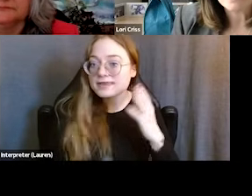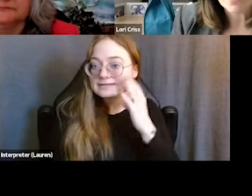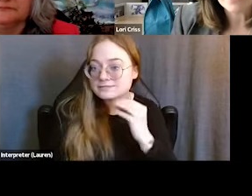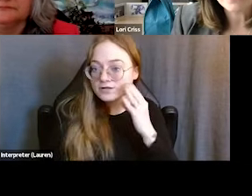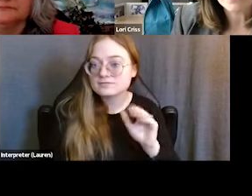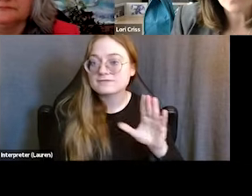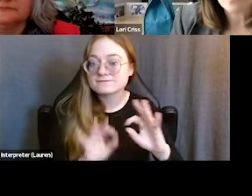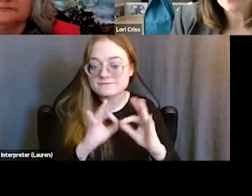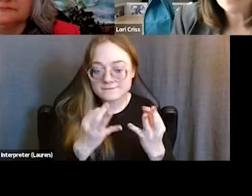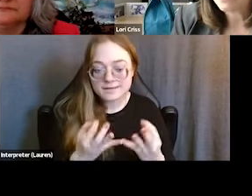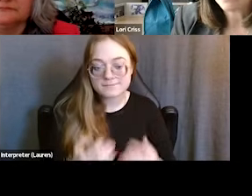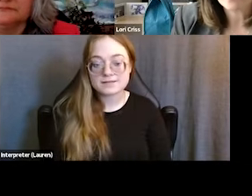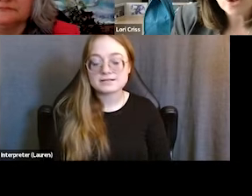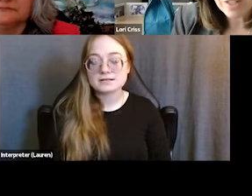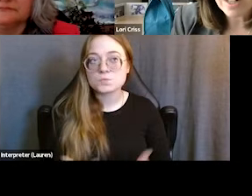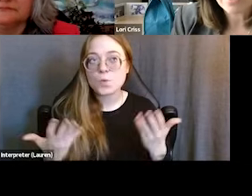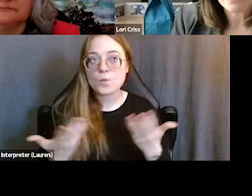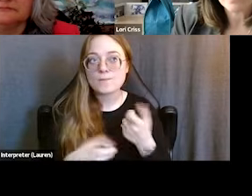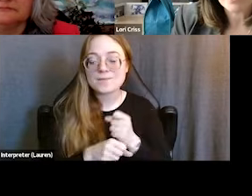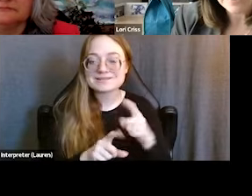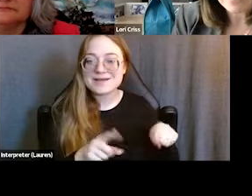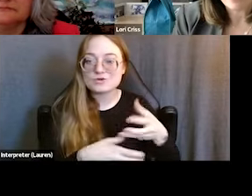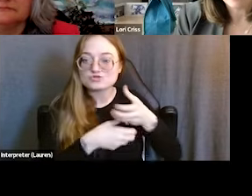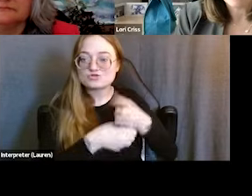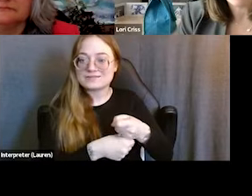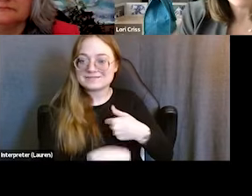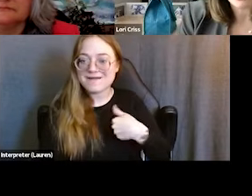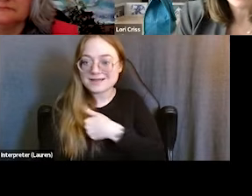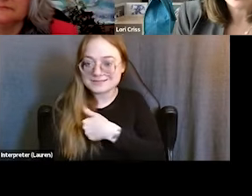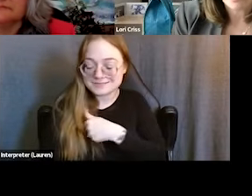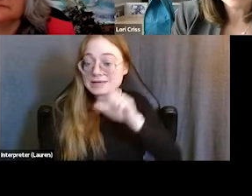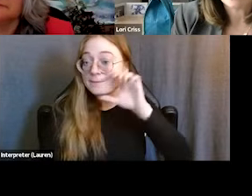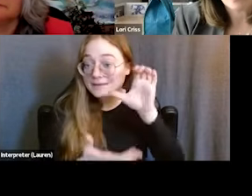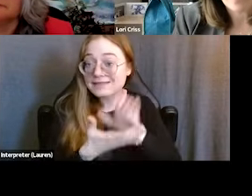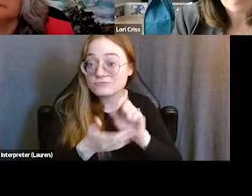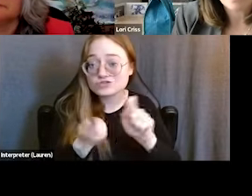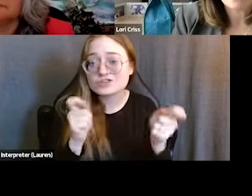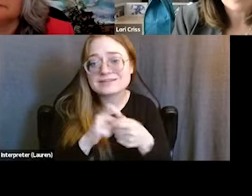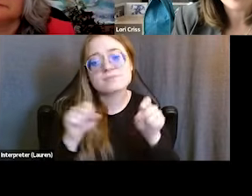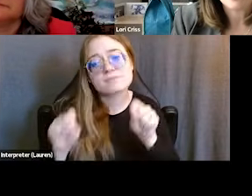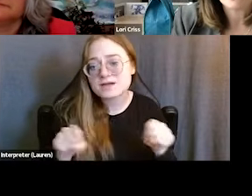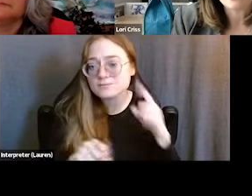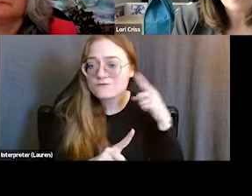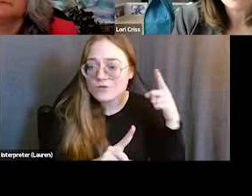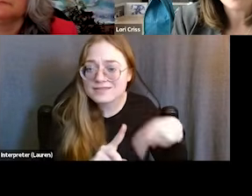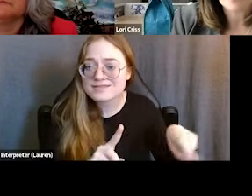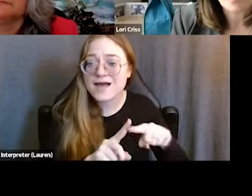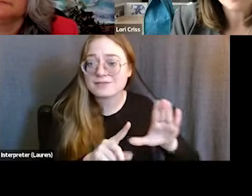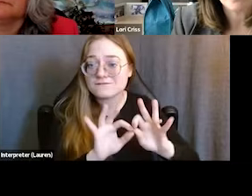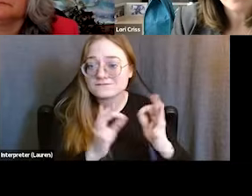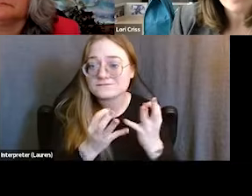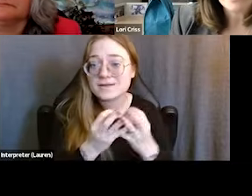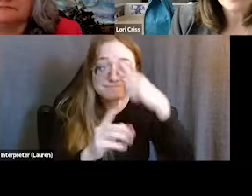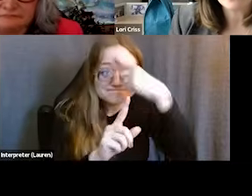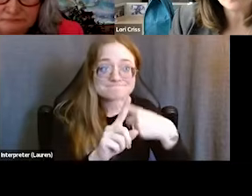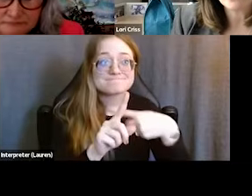families, and what will make them trust us and believe that change is possible for them and their family, that a good outcome is